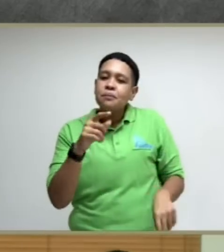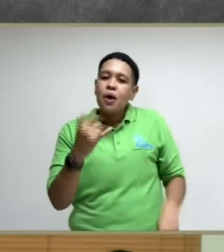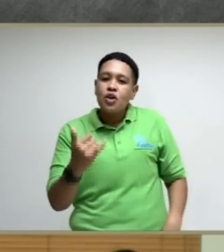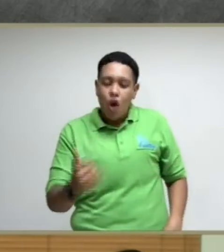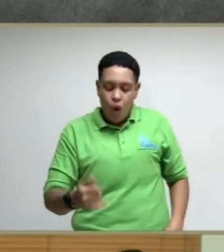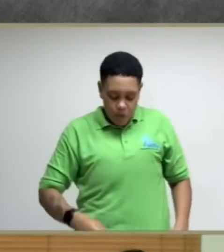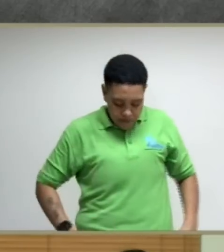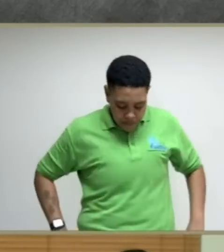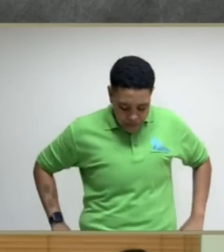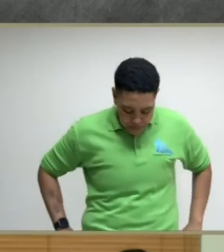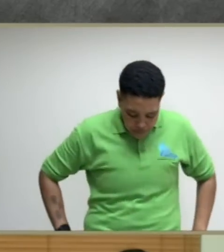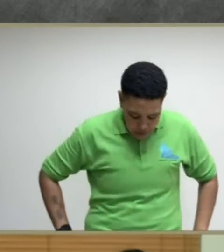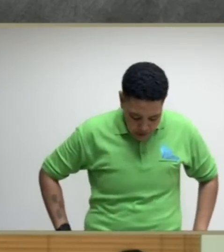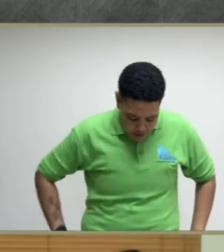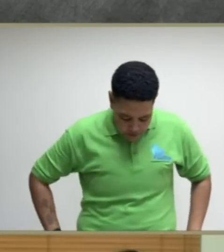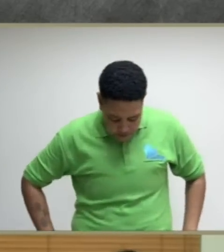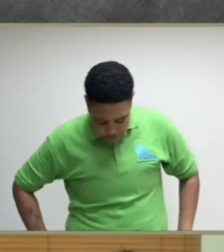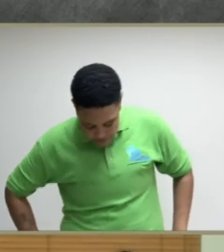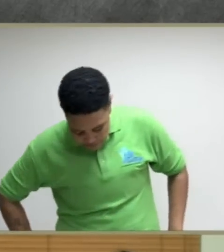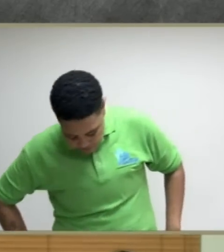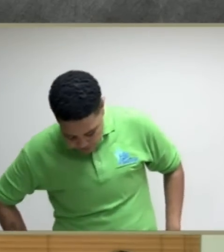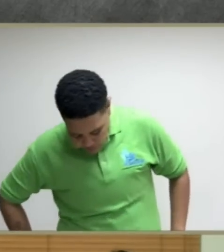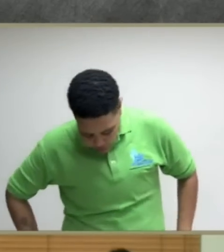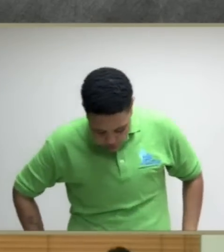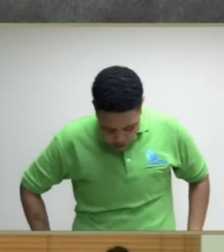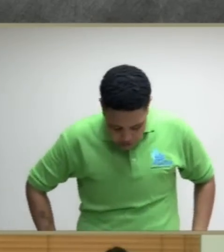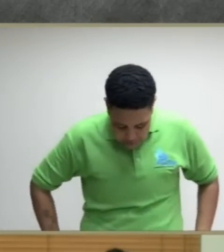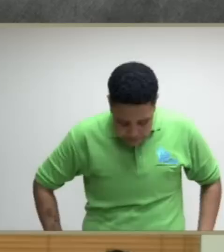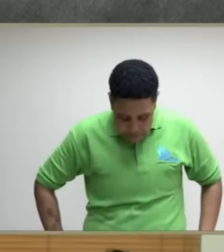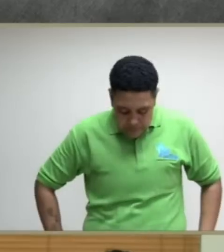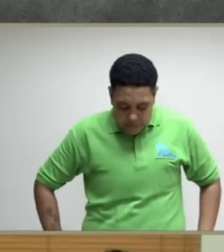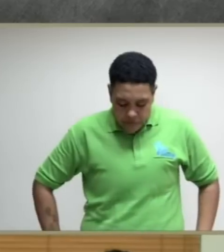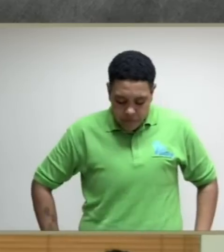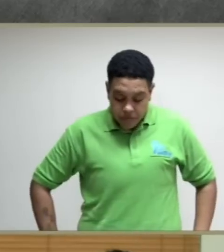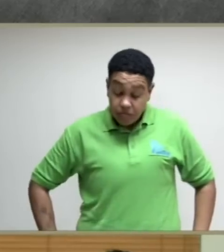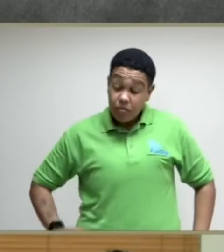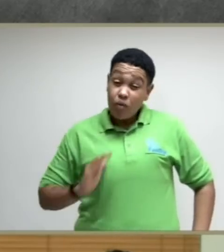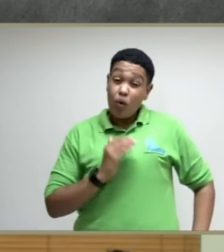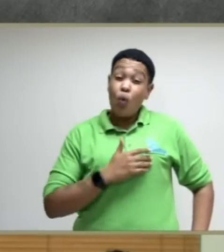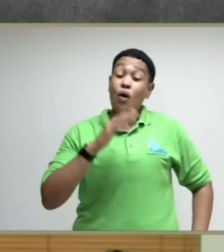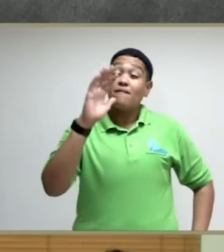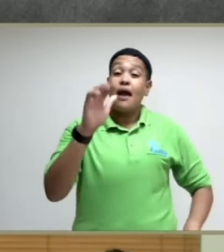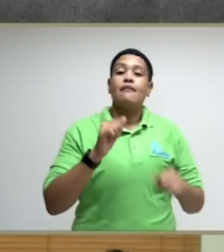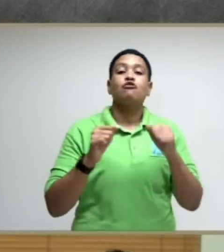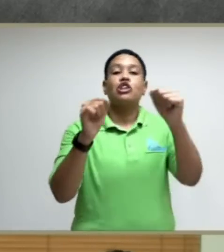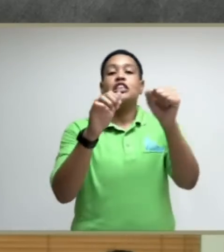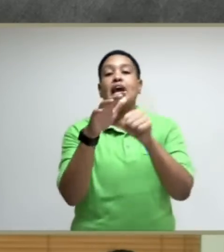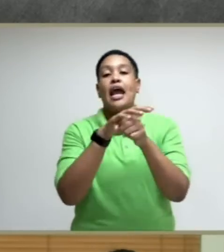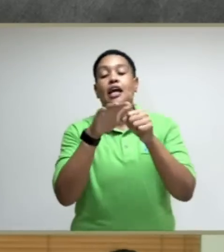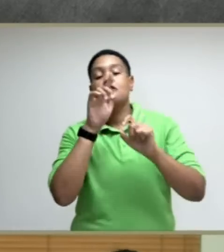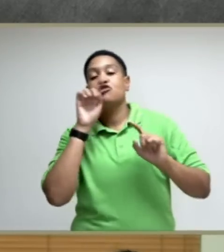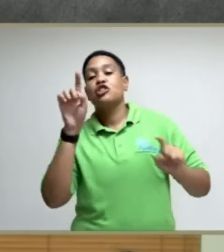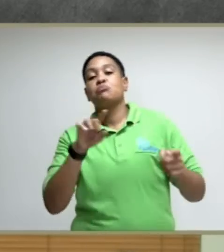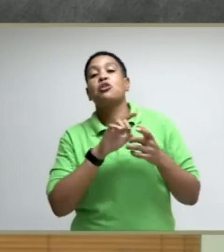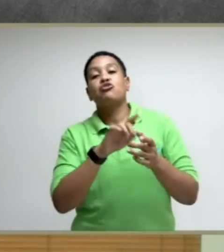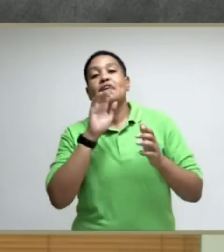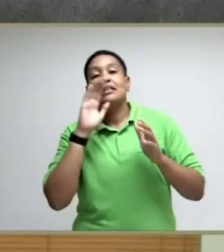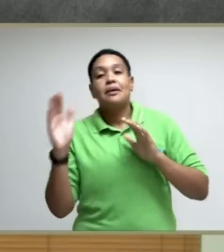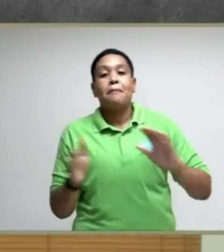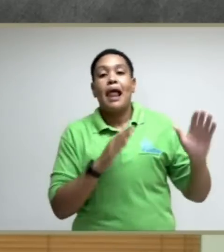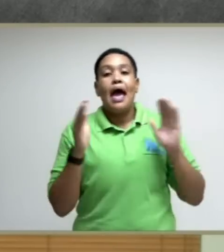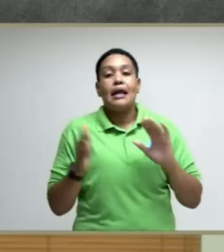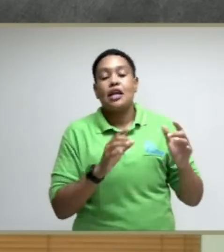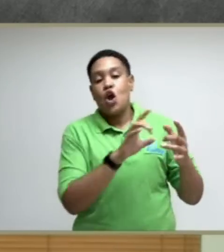in terms of how we would have prepared. Our 5 strategic areas in terms of response have been planning and